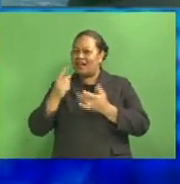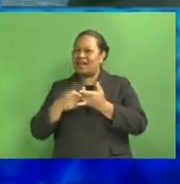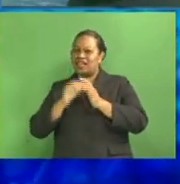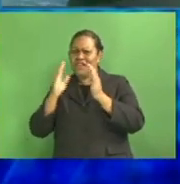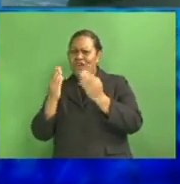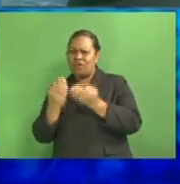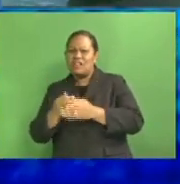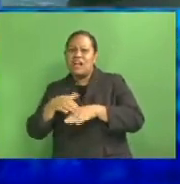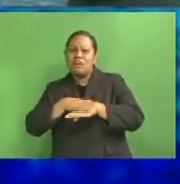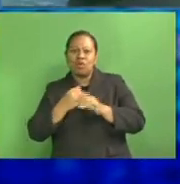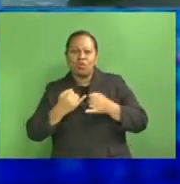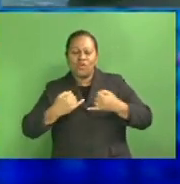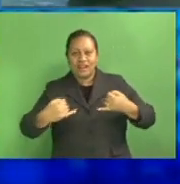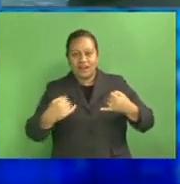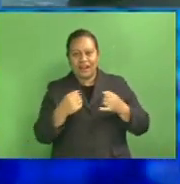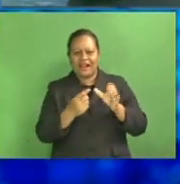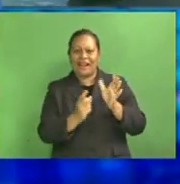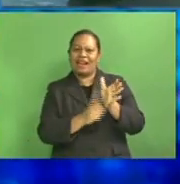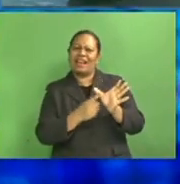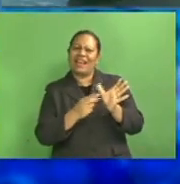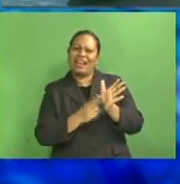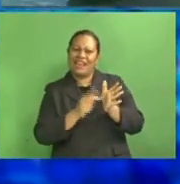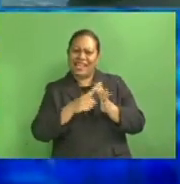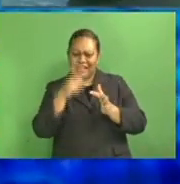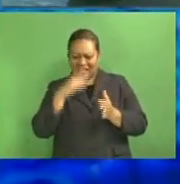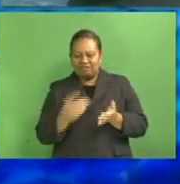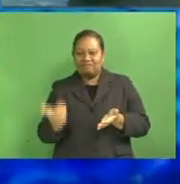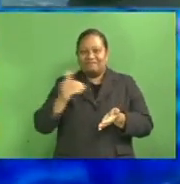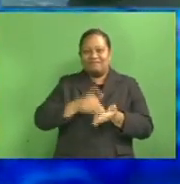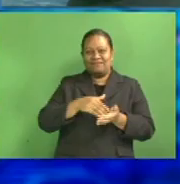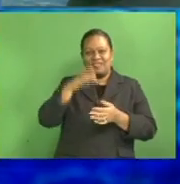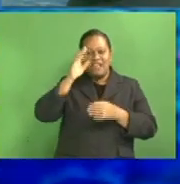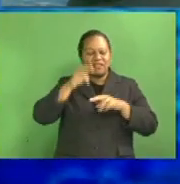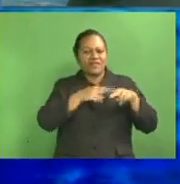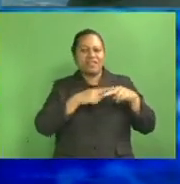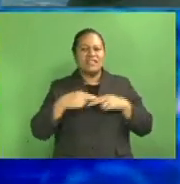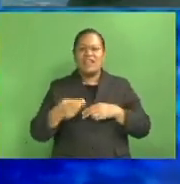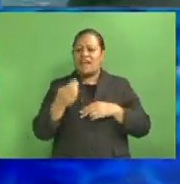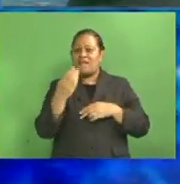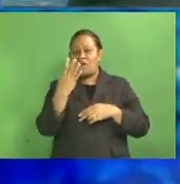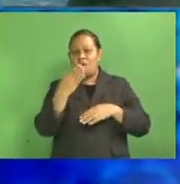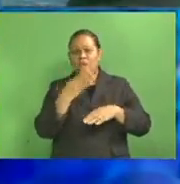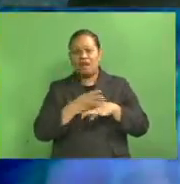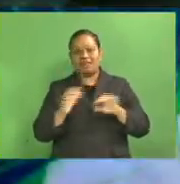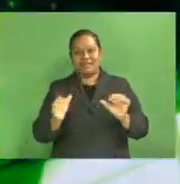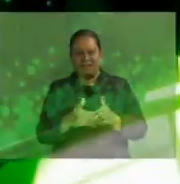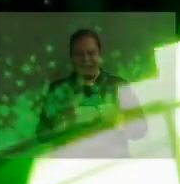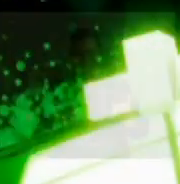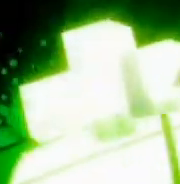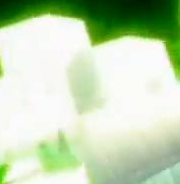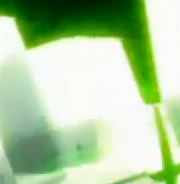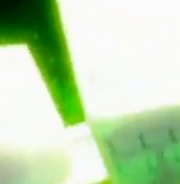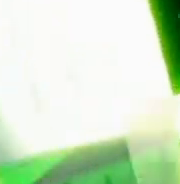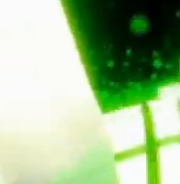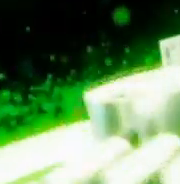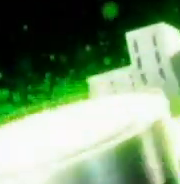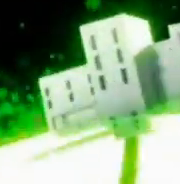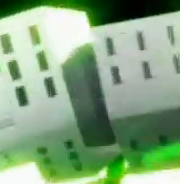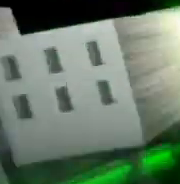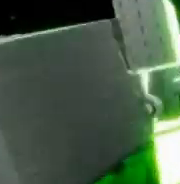announced Blue Lane initiative to be allowed into the country after 4 months. Pranita Prakash reports.